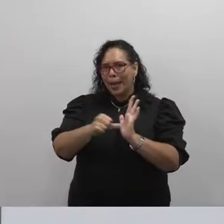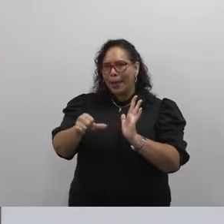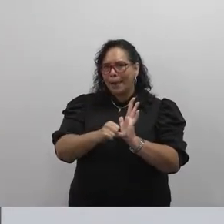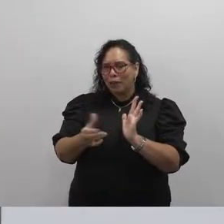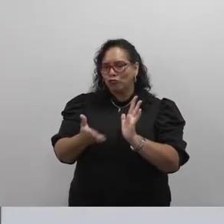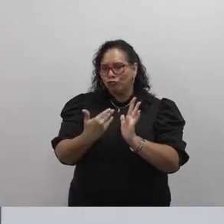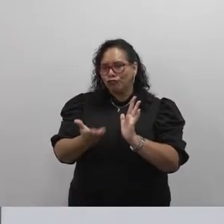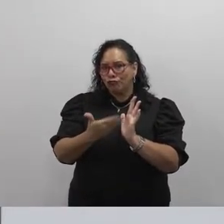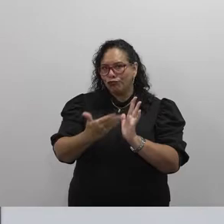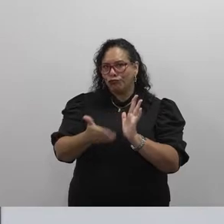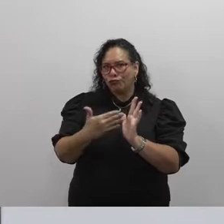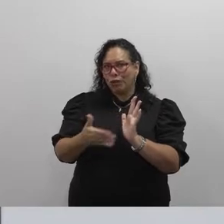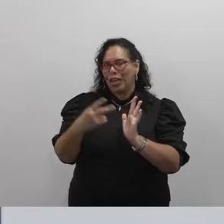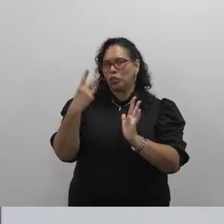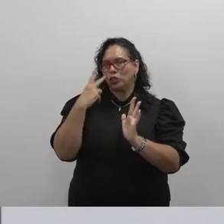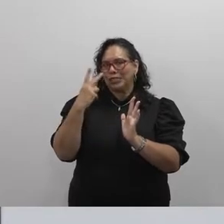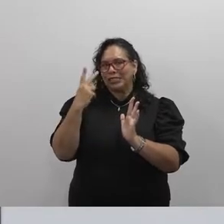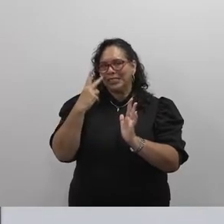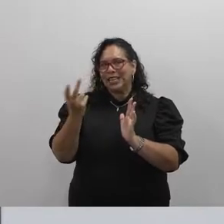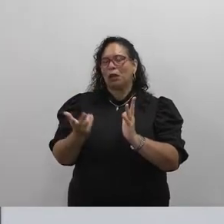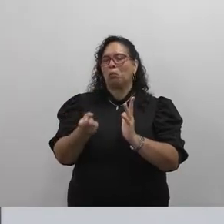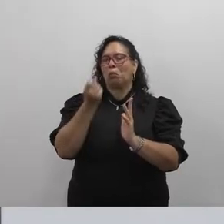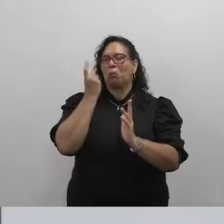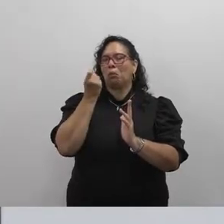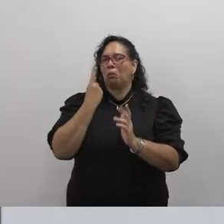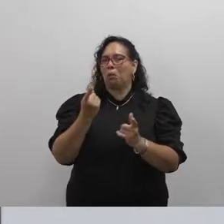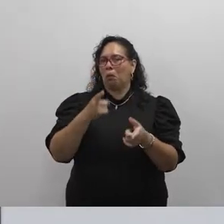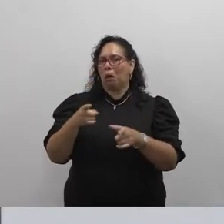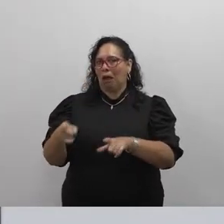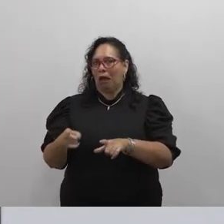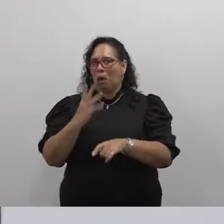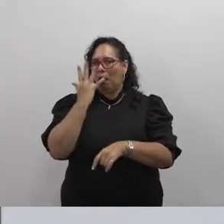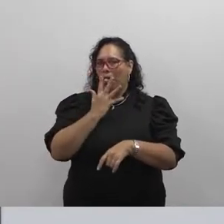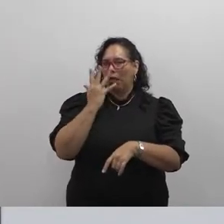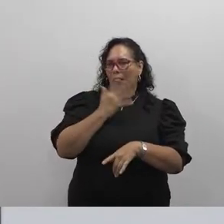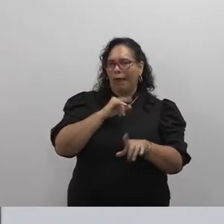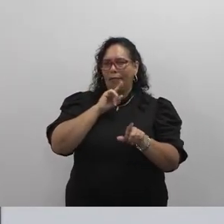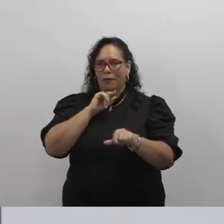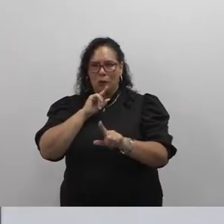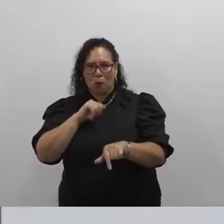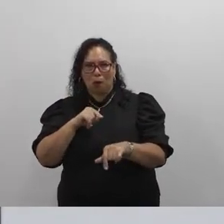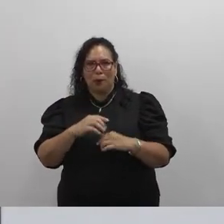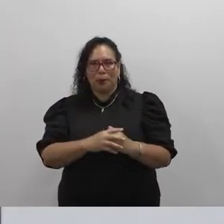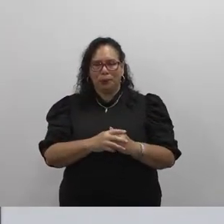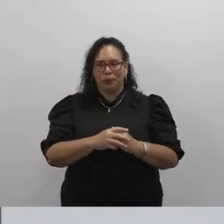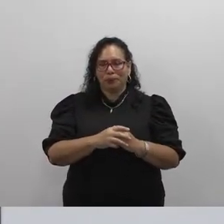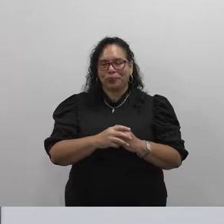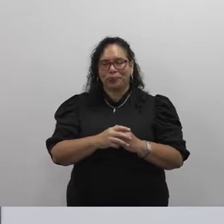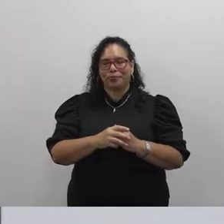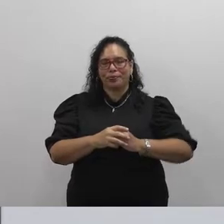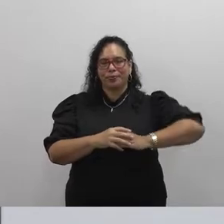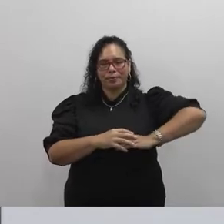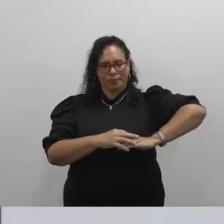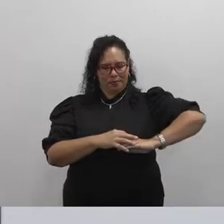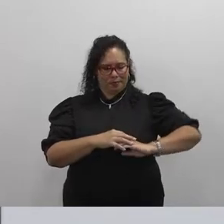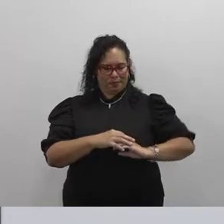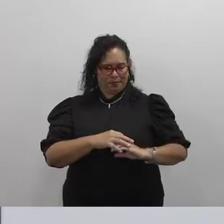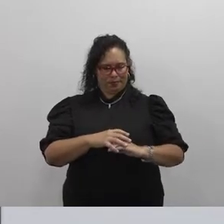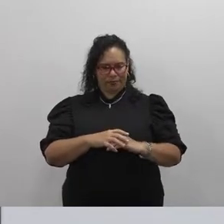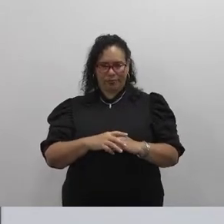gather what each of the corresponding and subsequent schools look like, what each of those reports entail throughout that